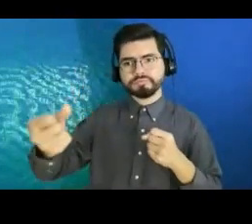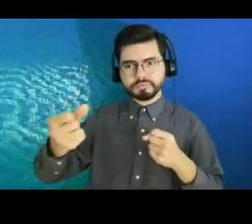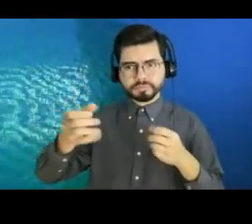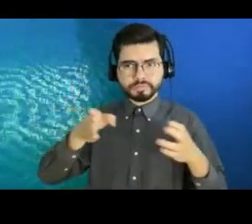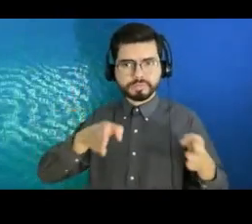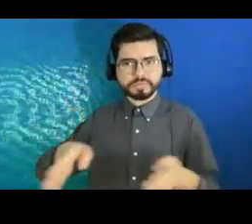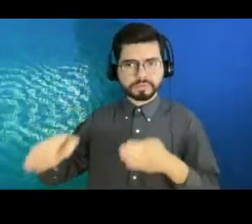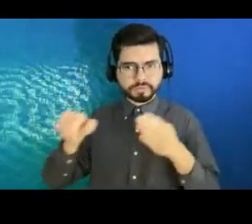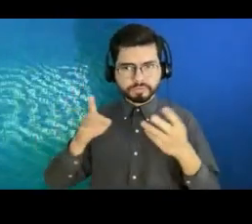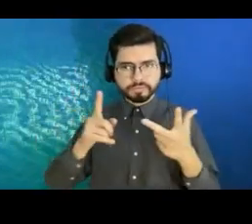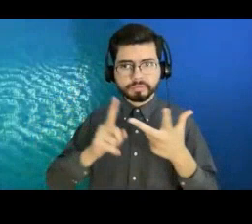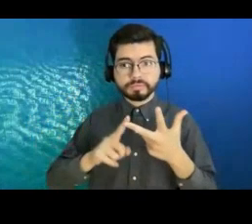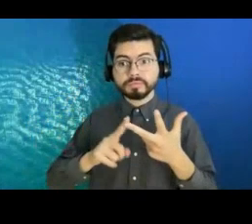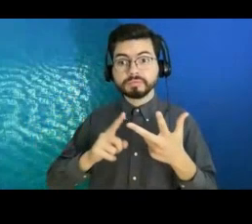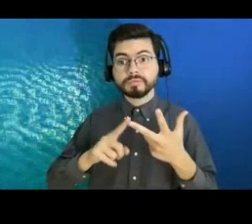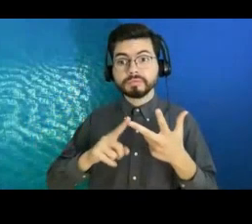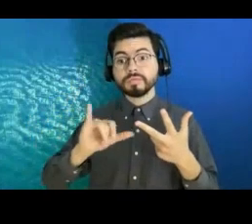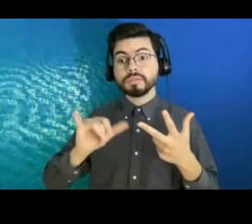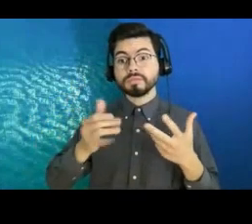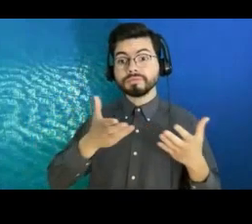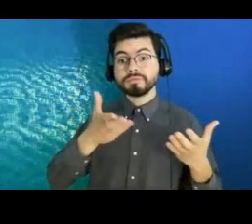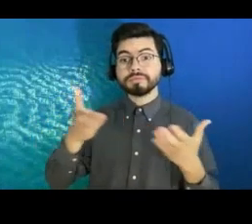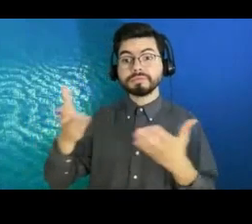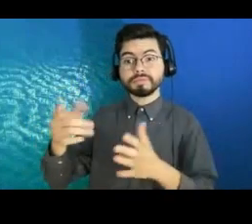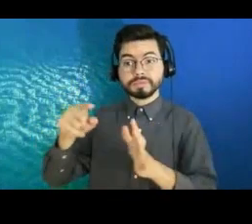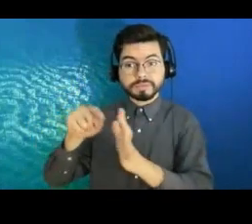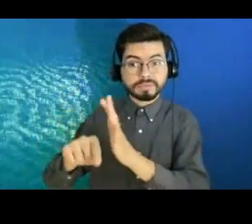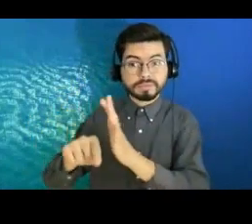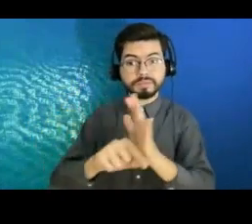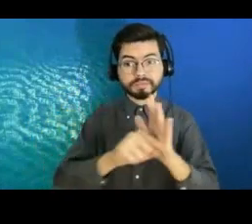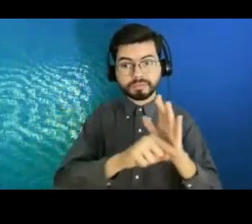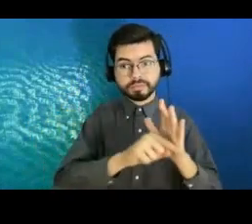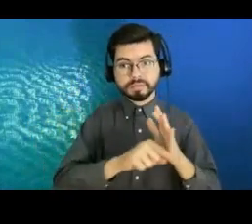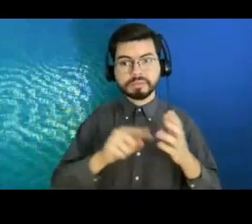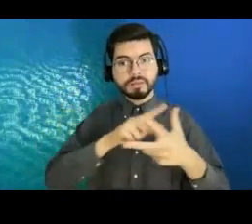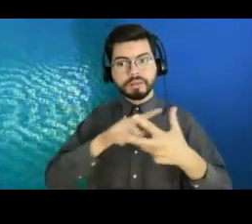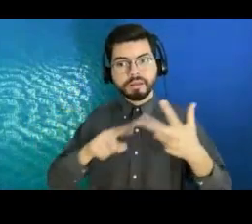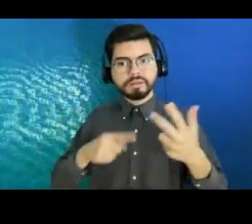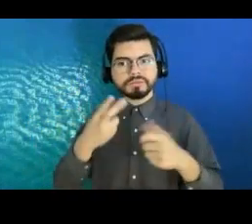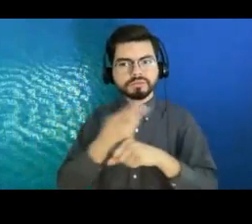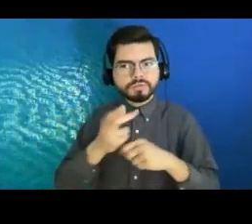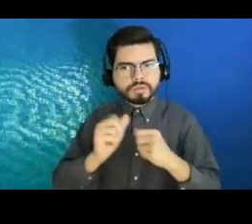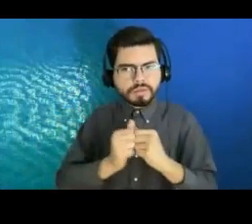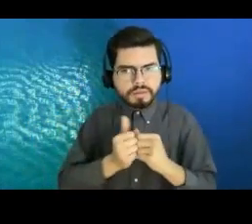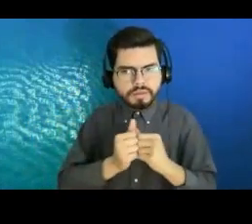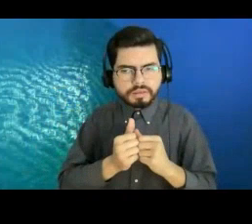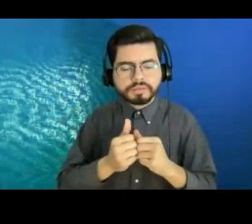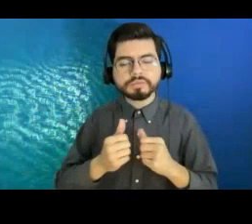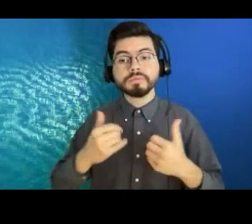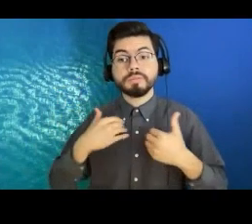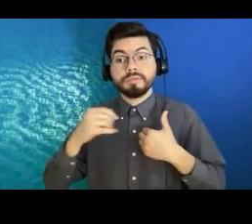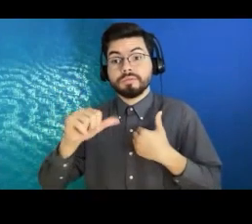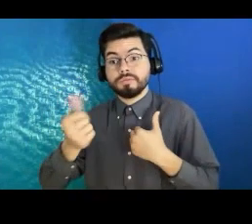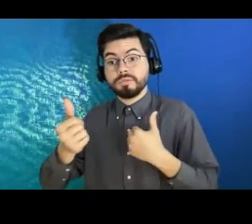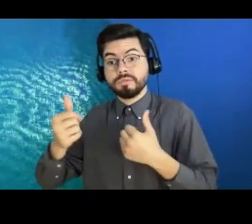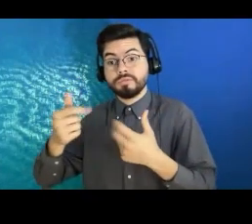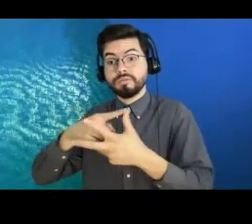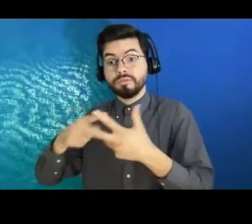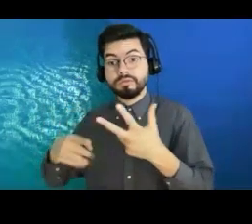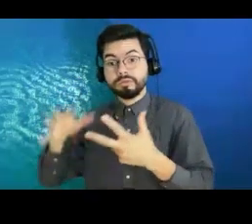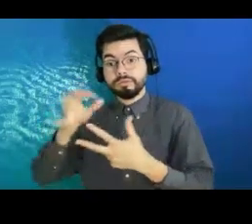3 tools together and where in the park. We developed 3 alternatives. We will publish